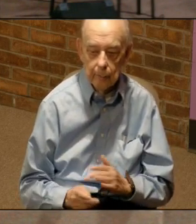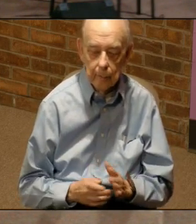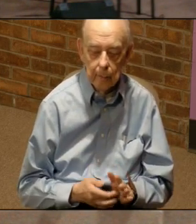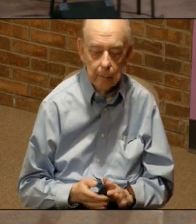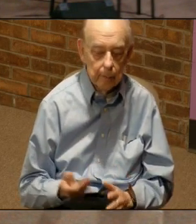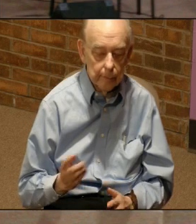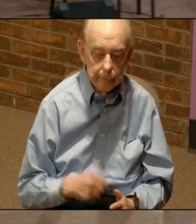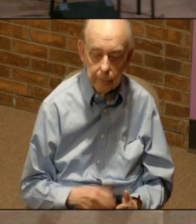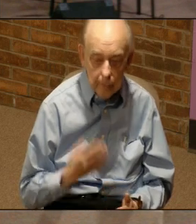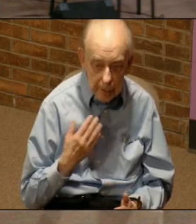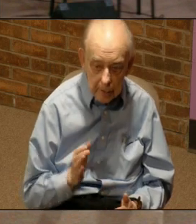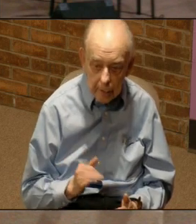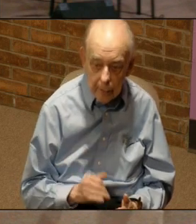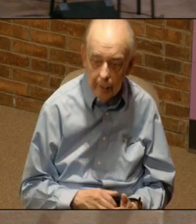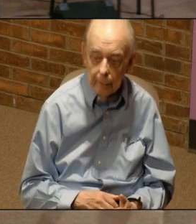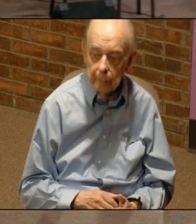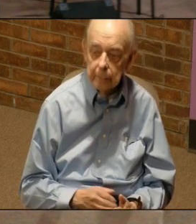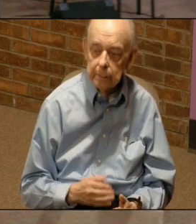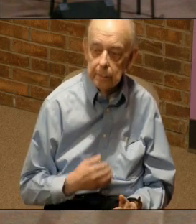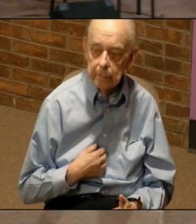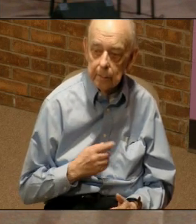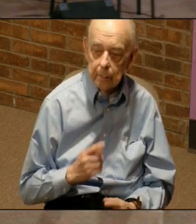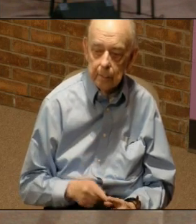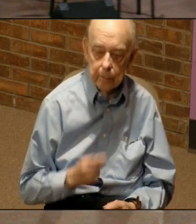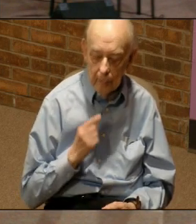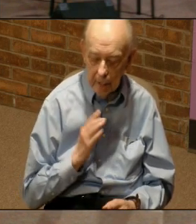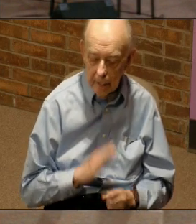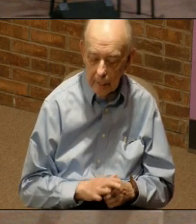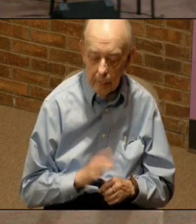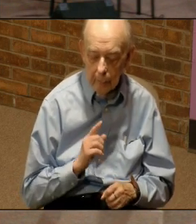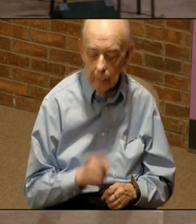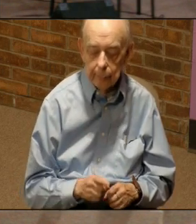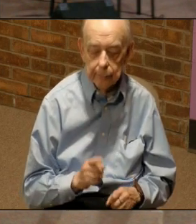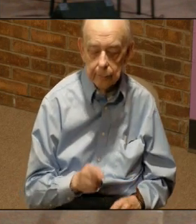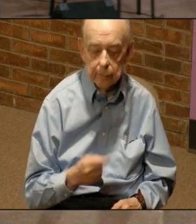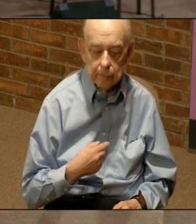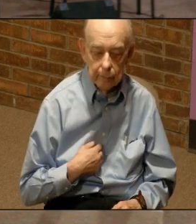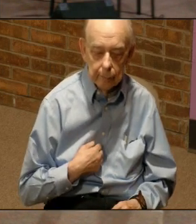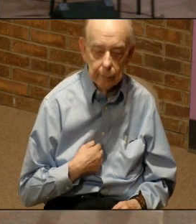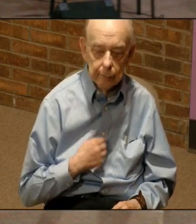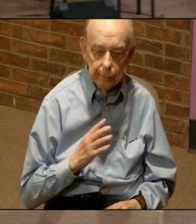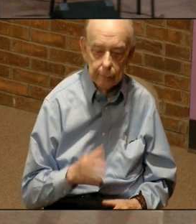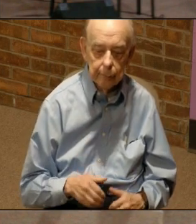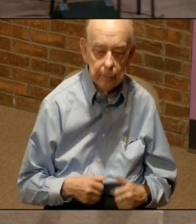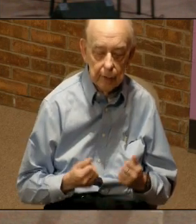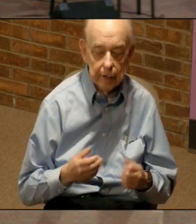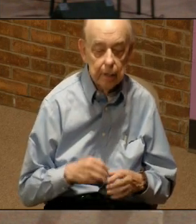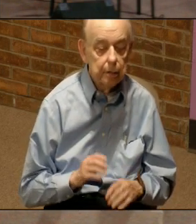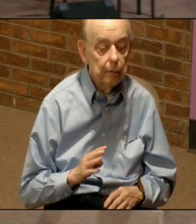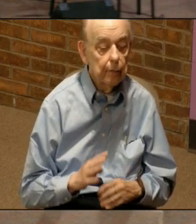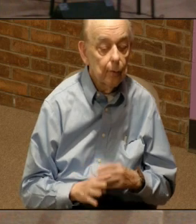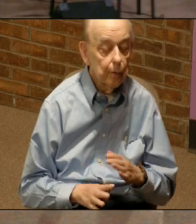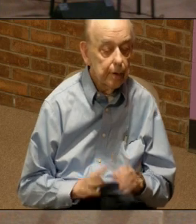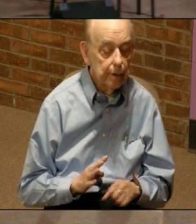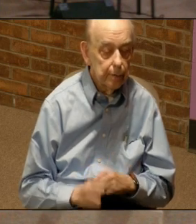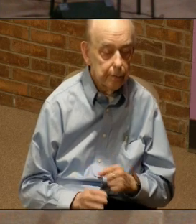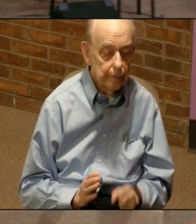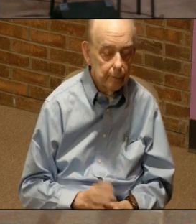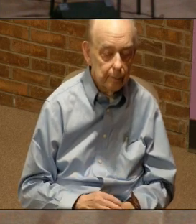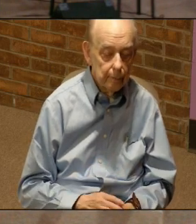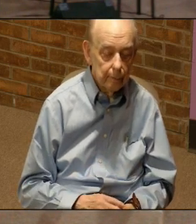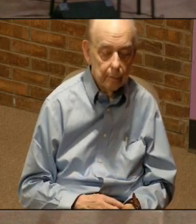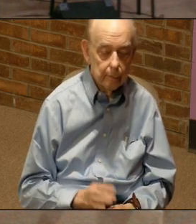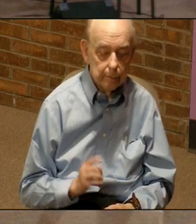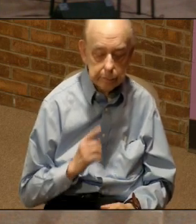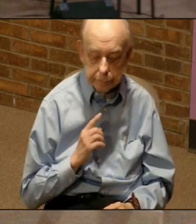again. We don't know. I can't guarantee you that you and I are going to be living in 4 years.